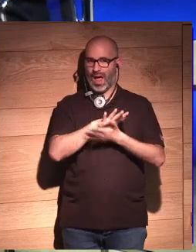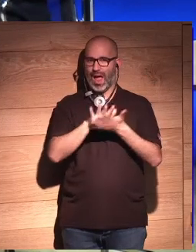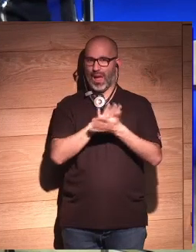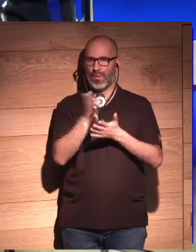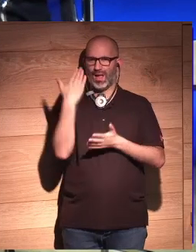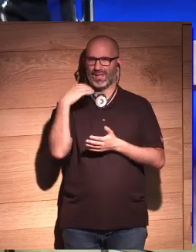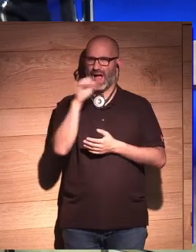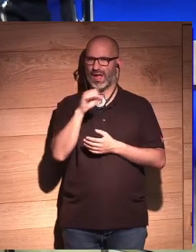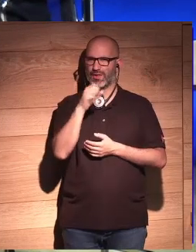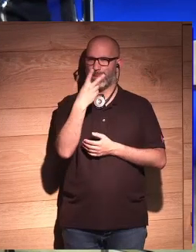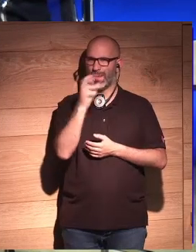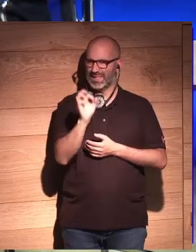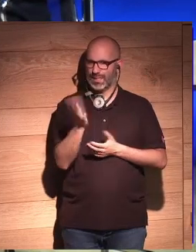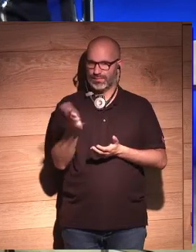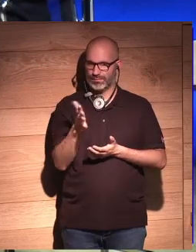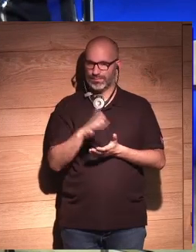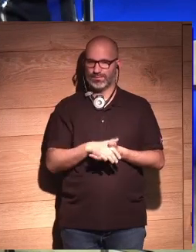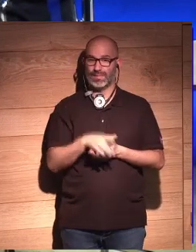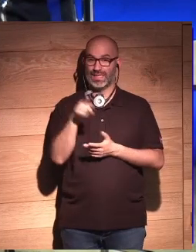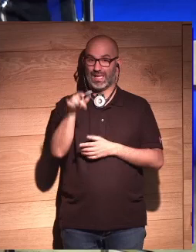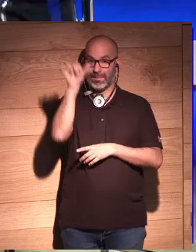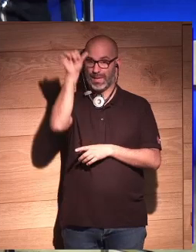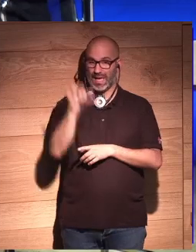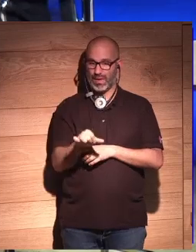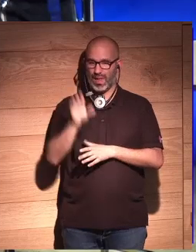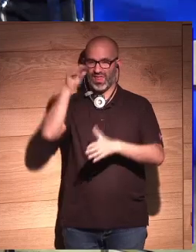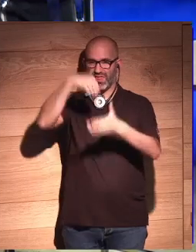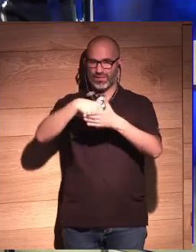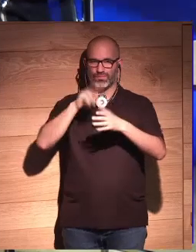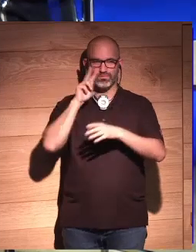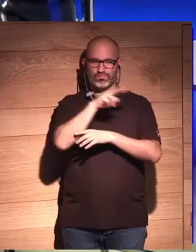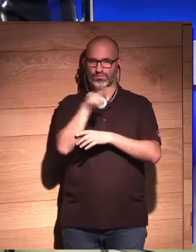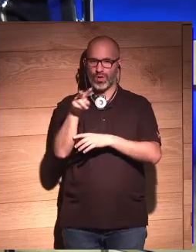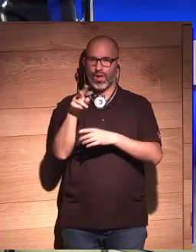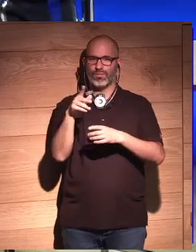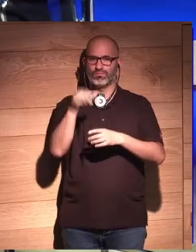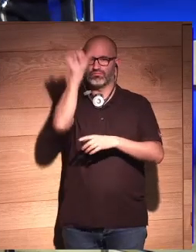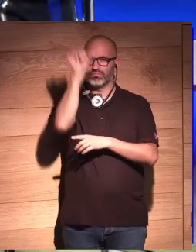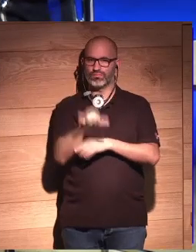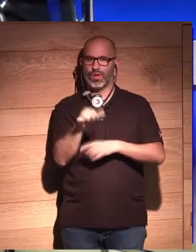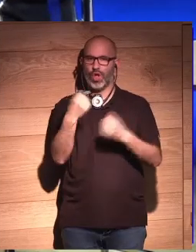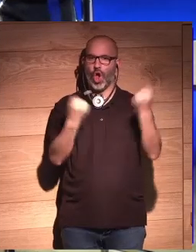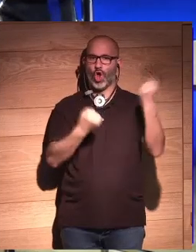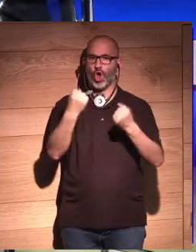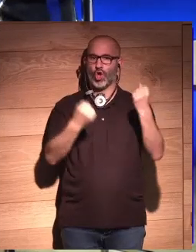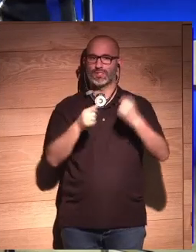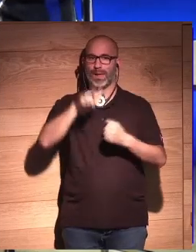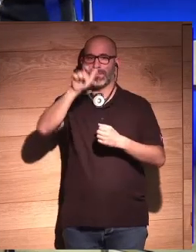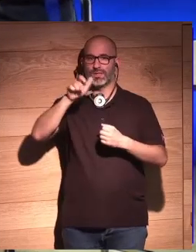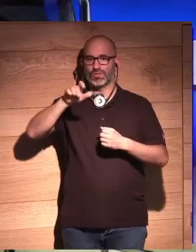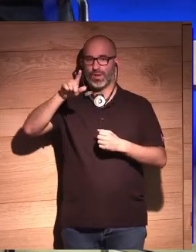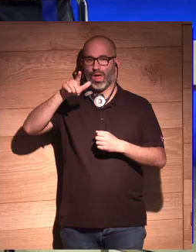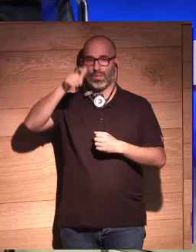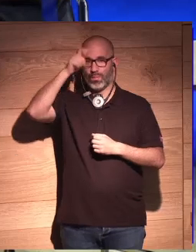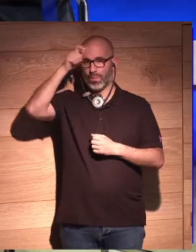that. And in the film, there were cars, and obviously these people from this village, they've never seen a car. And